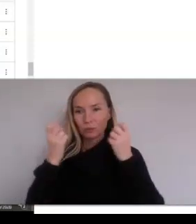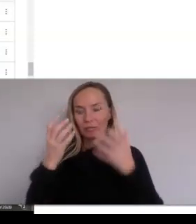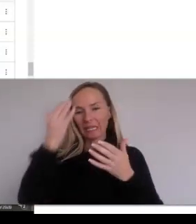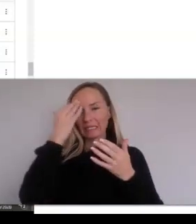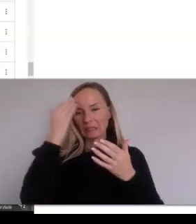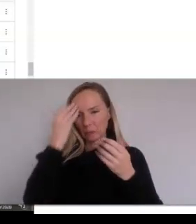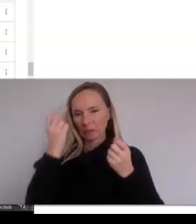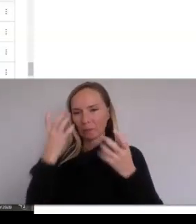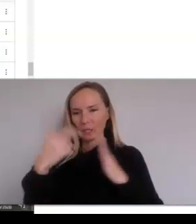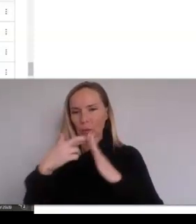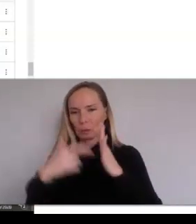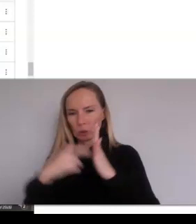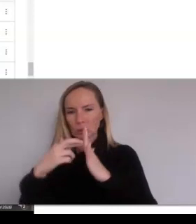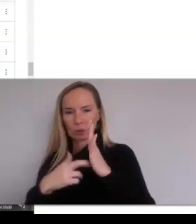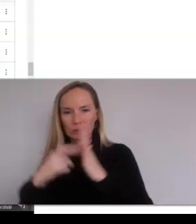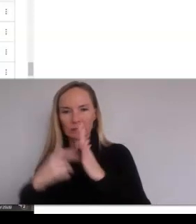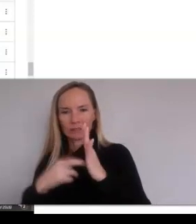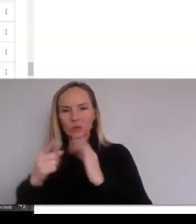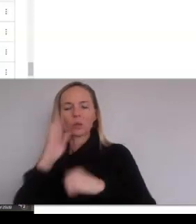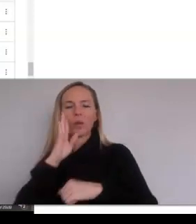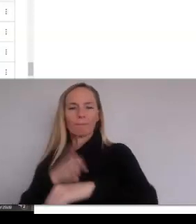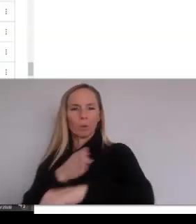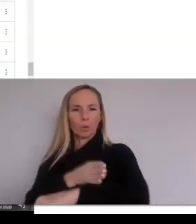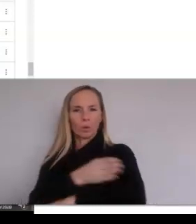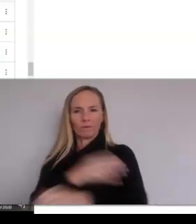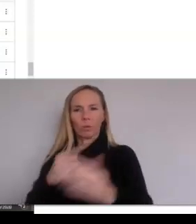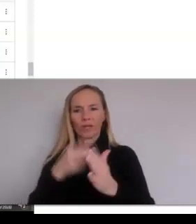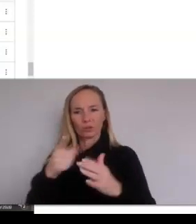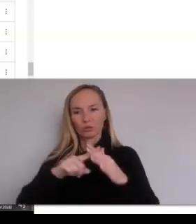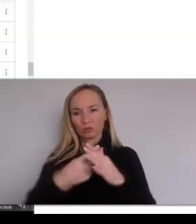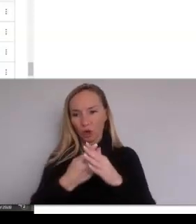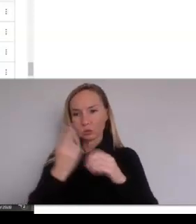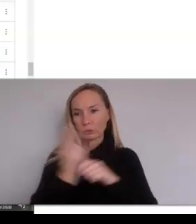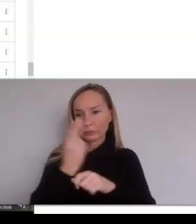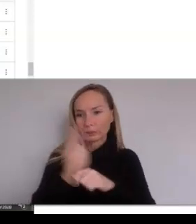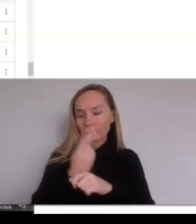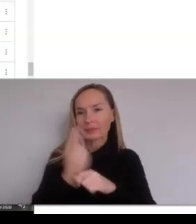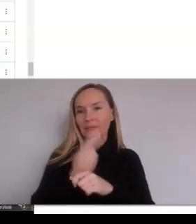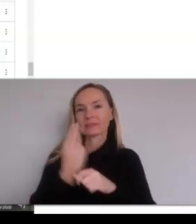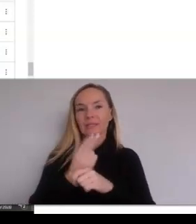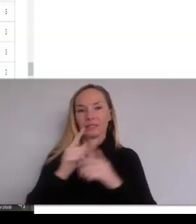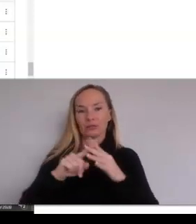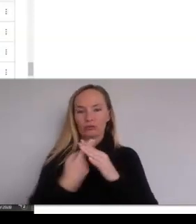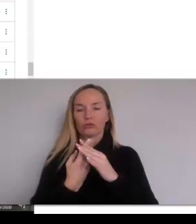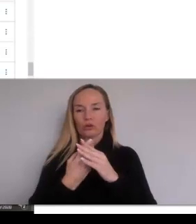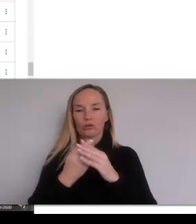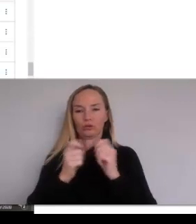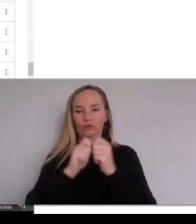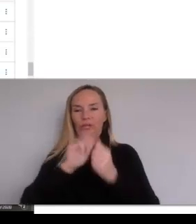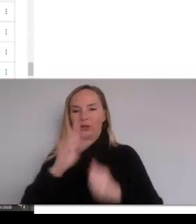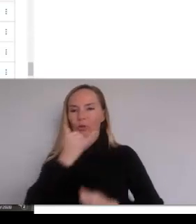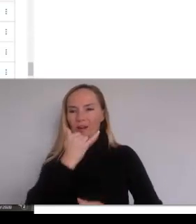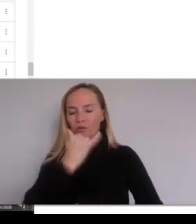understand that, and you'll get better. It will get better once you start to use it and correct the errors that you